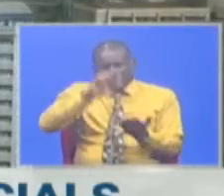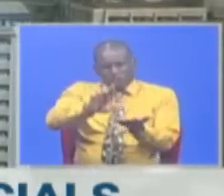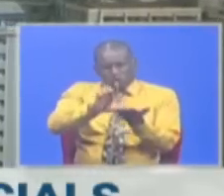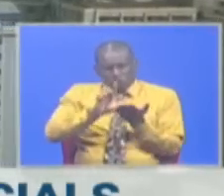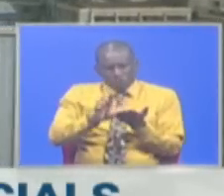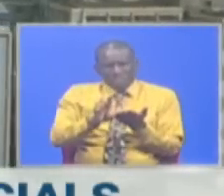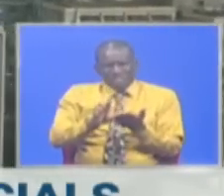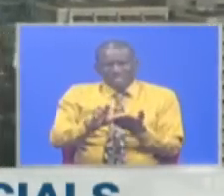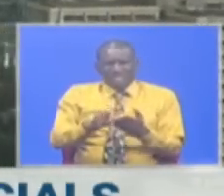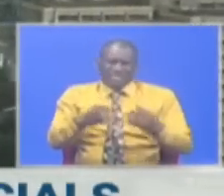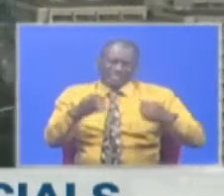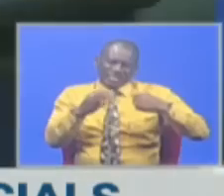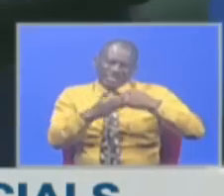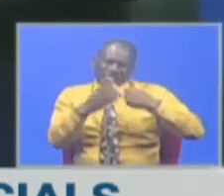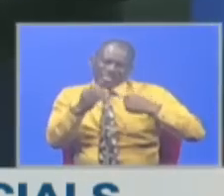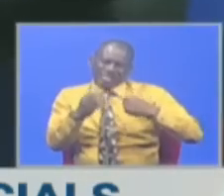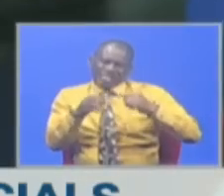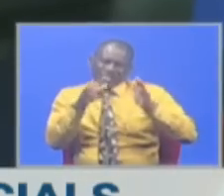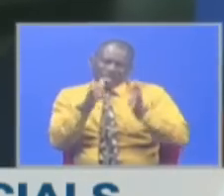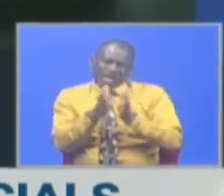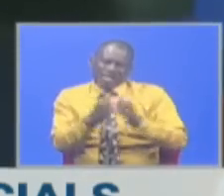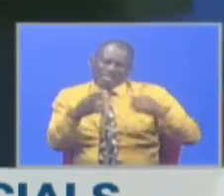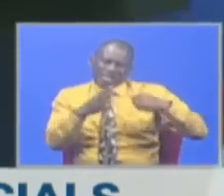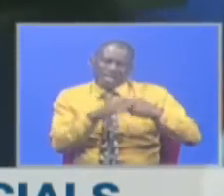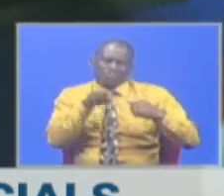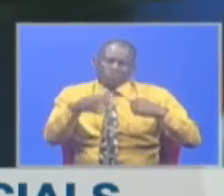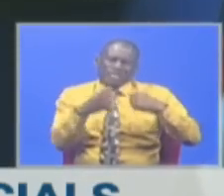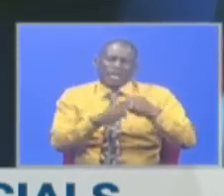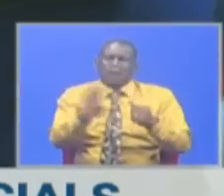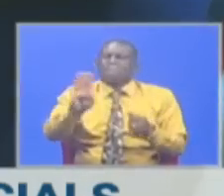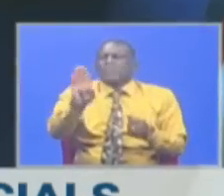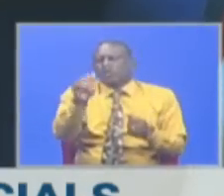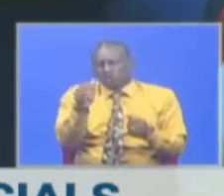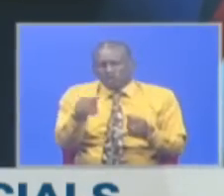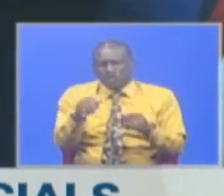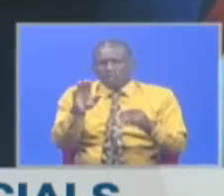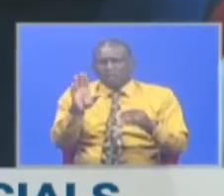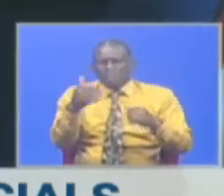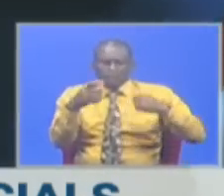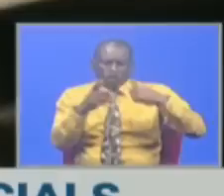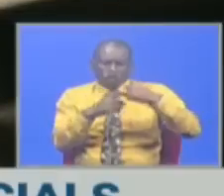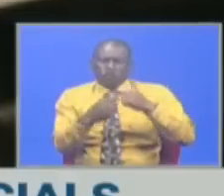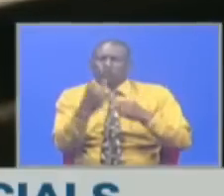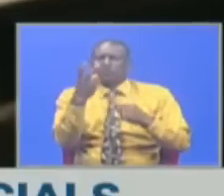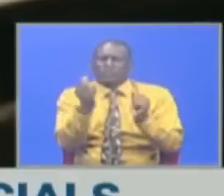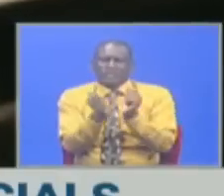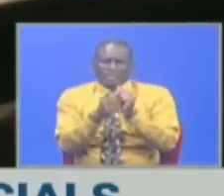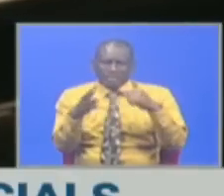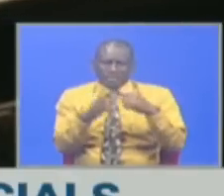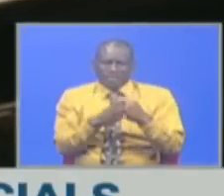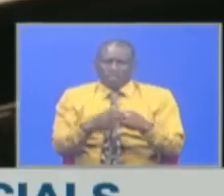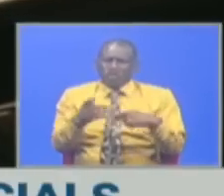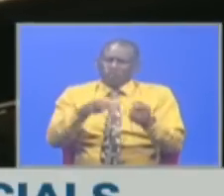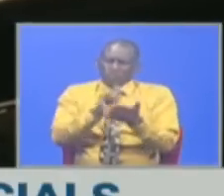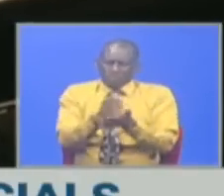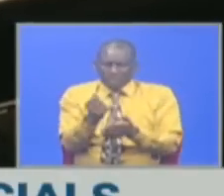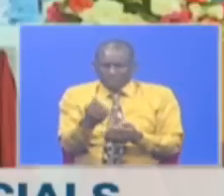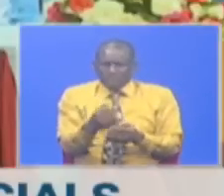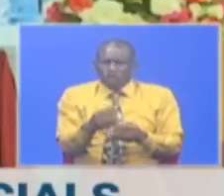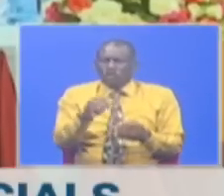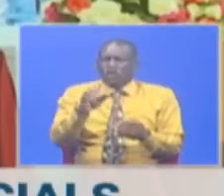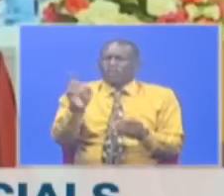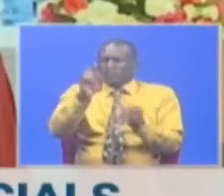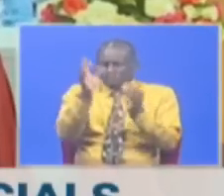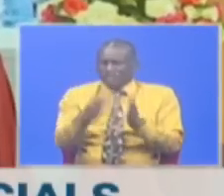stood at 809.9 billion shillings as at June 2019. From that amount, Ukur revealed